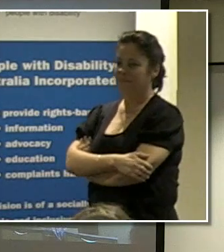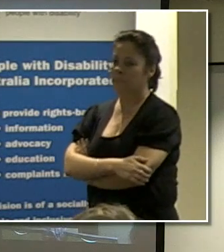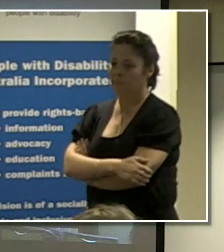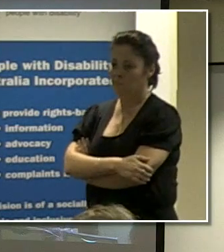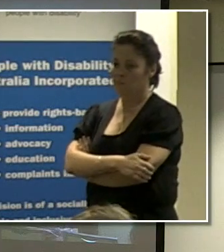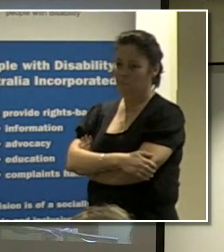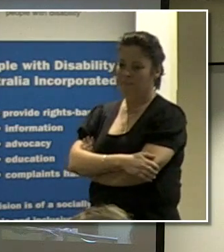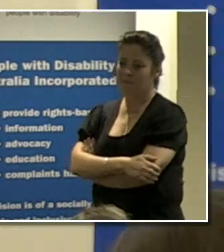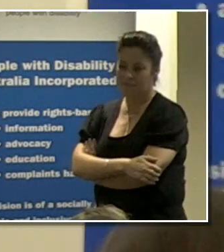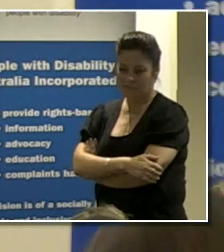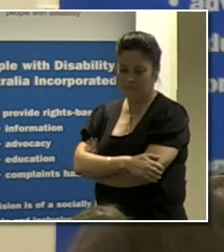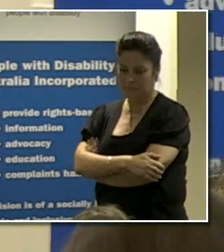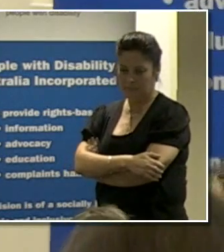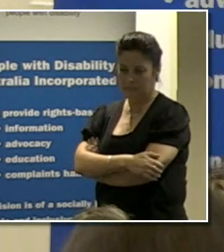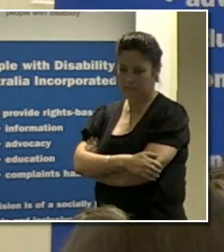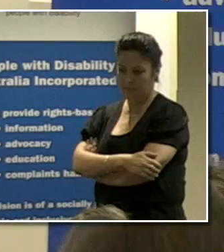Hello.